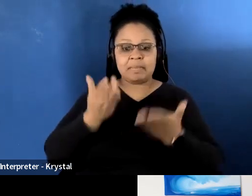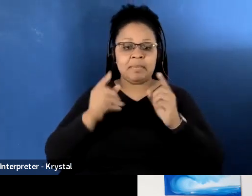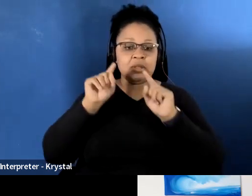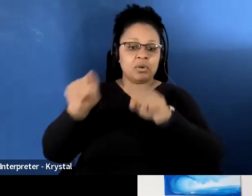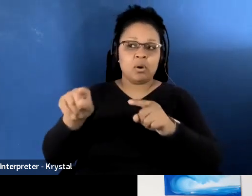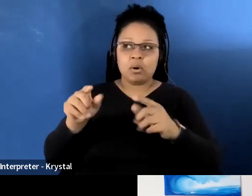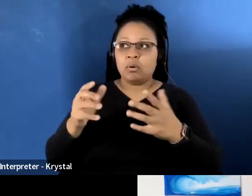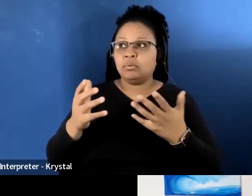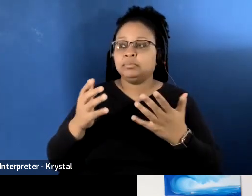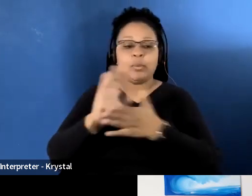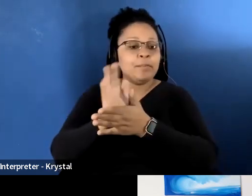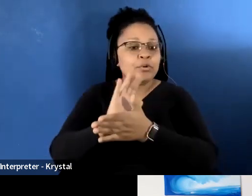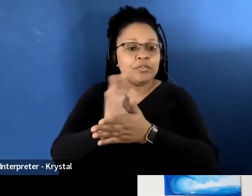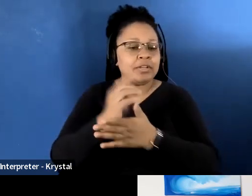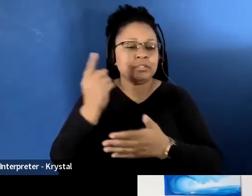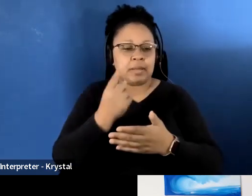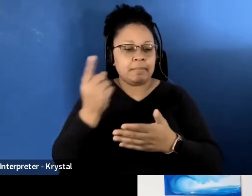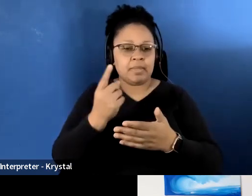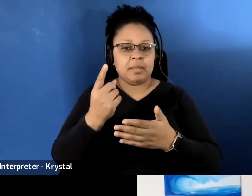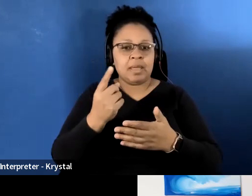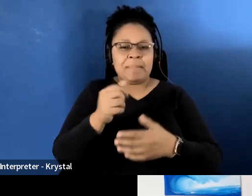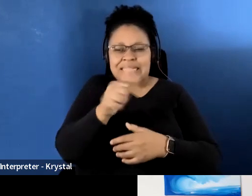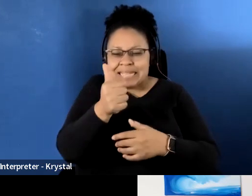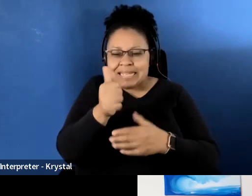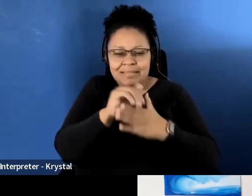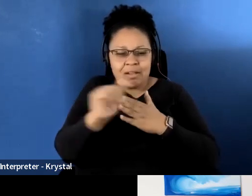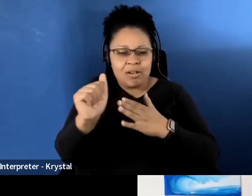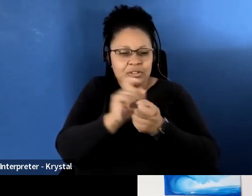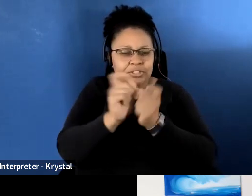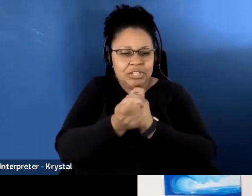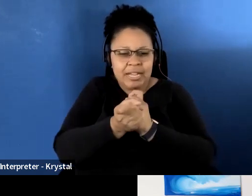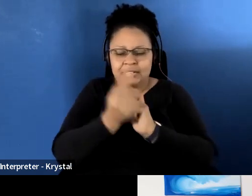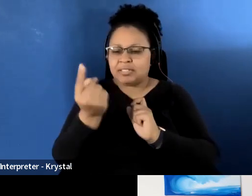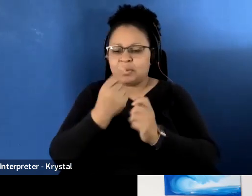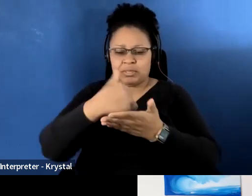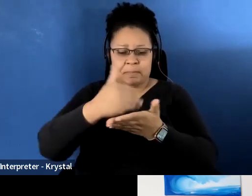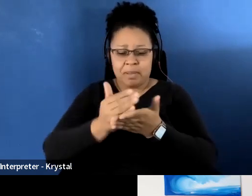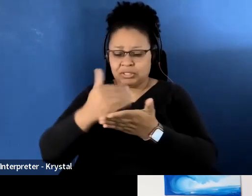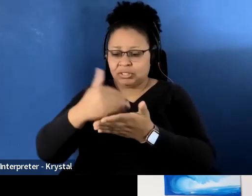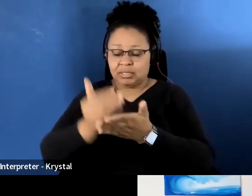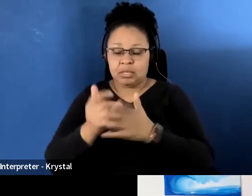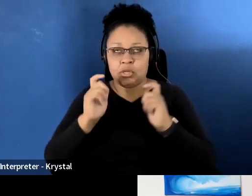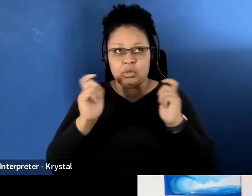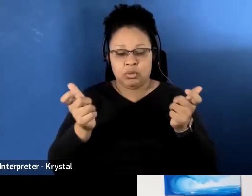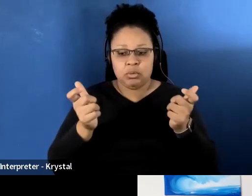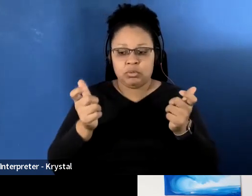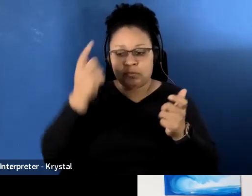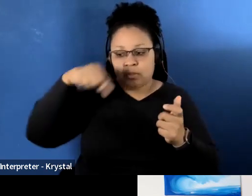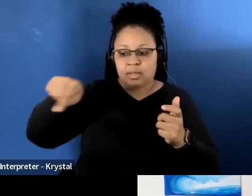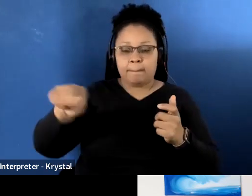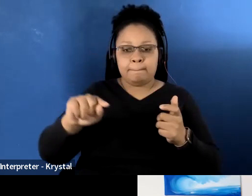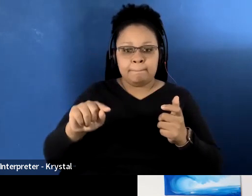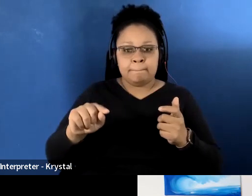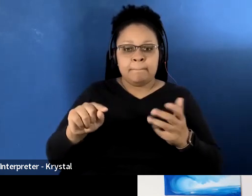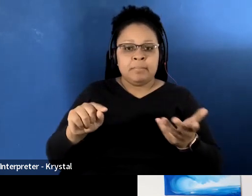know, it changed, you know, just a $10 change in someone's budget a month is huge for our consumers.